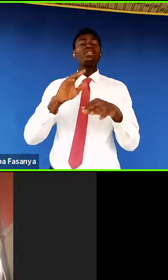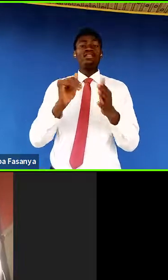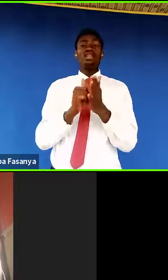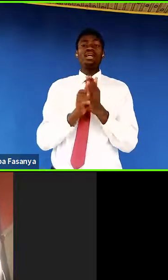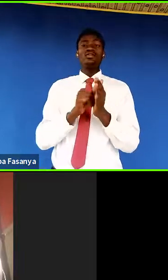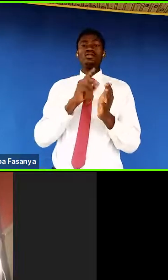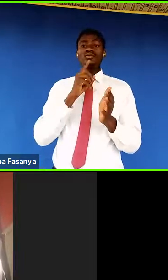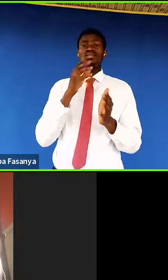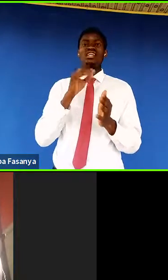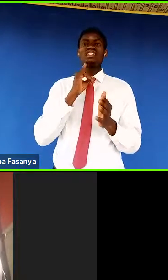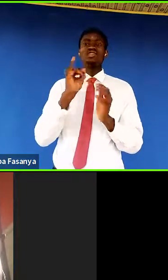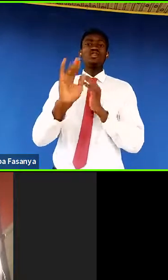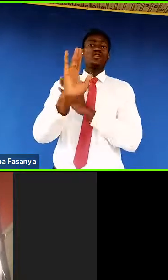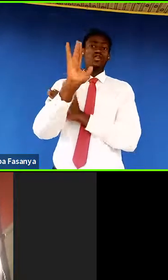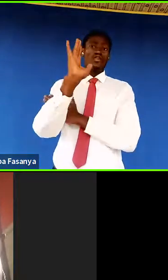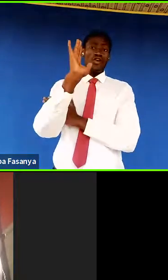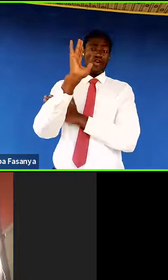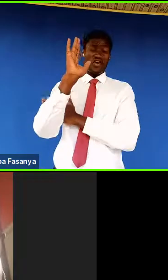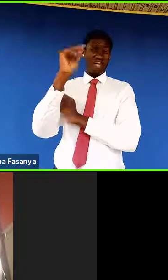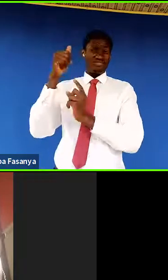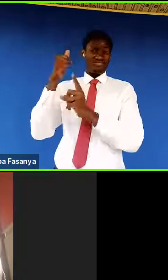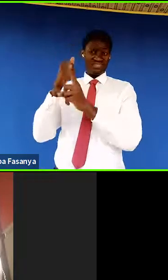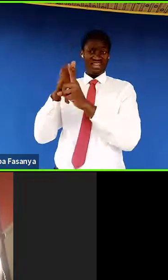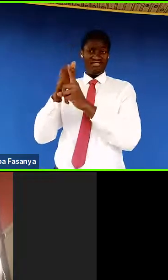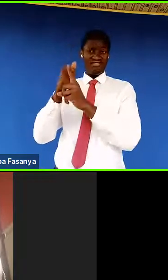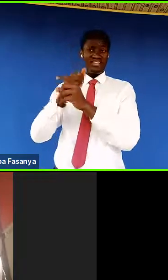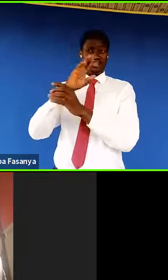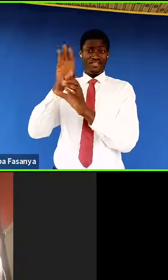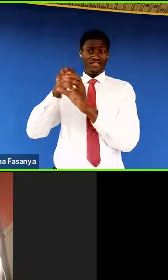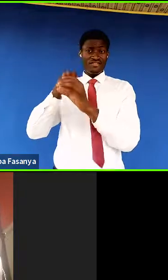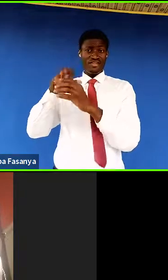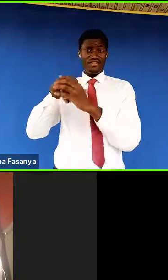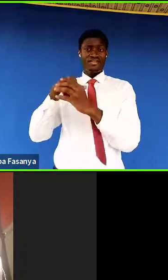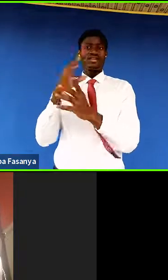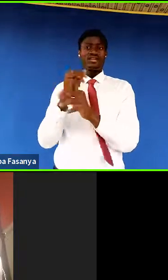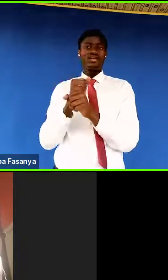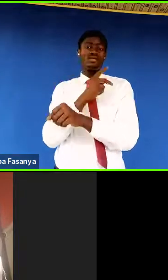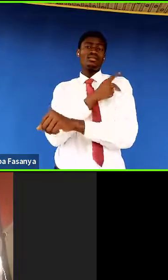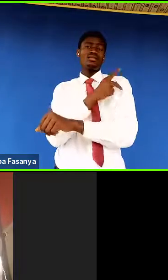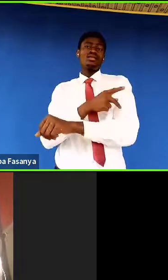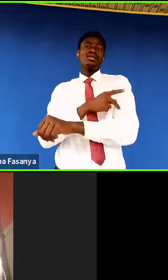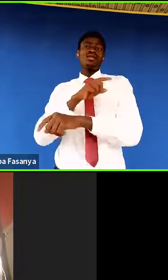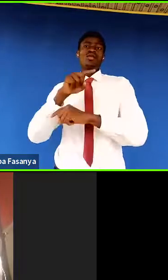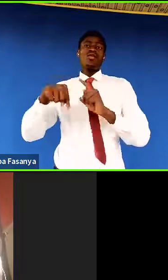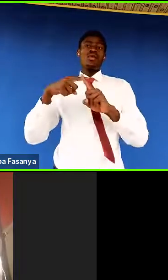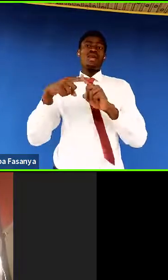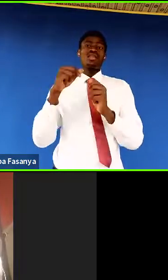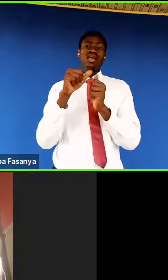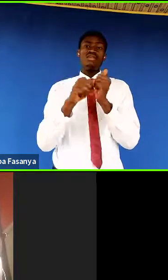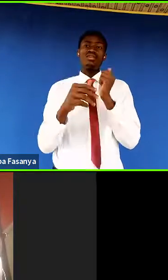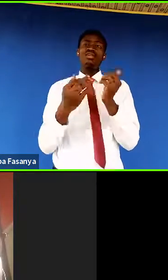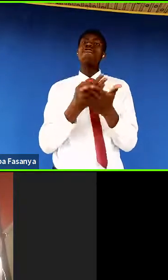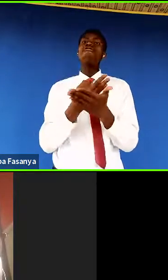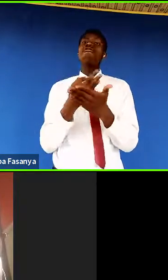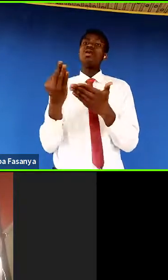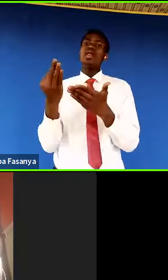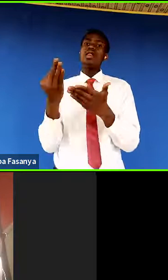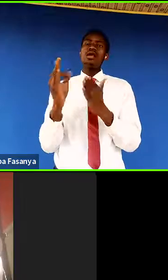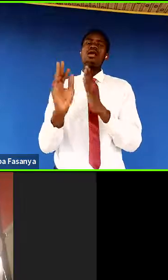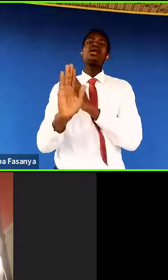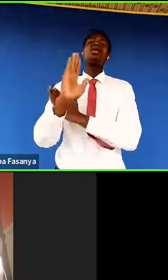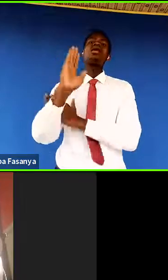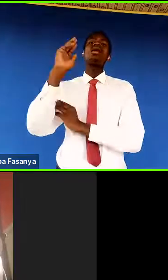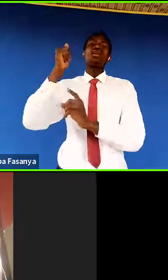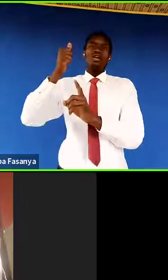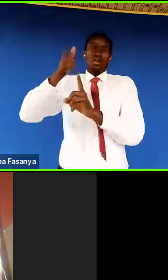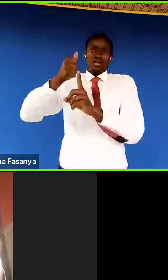pregnant, and when everything has failed, God can still come true for everyone. in spite of whatever you might be going